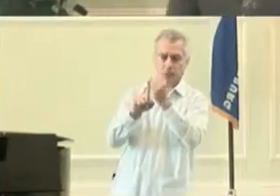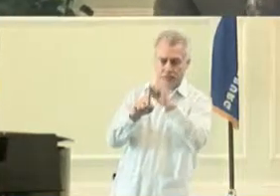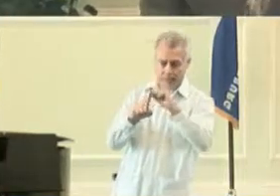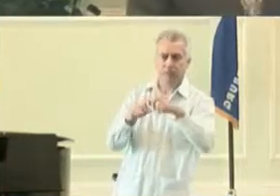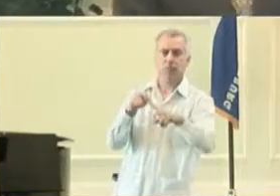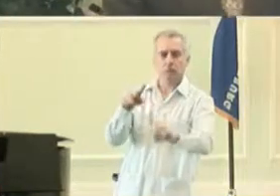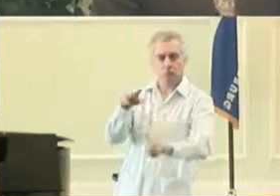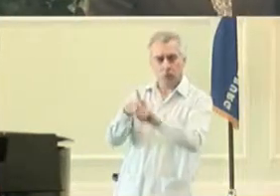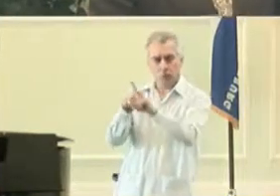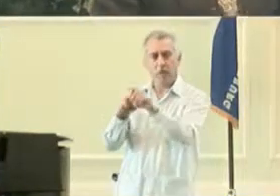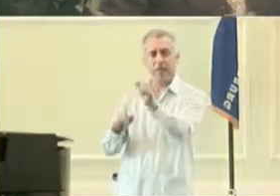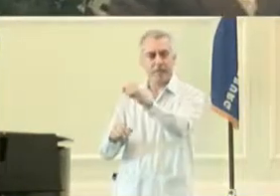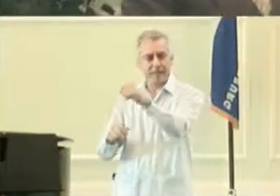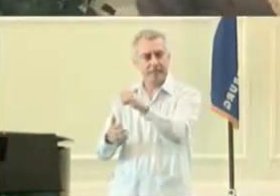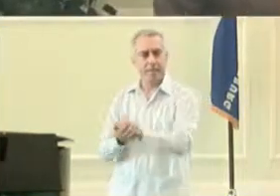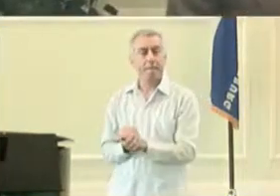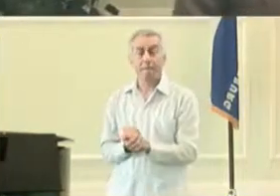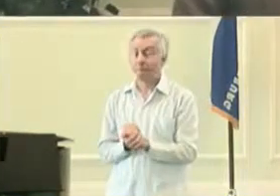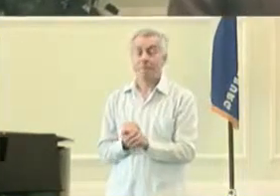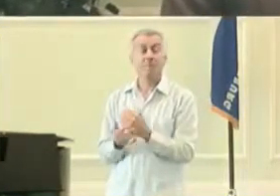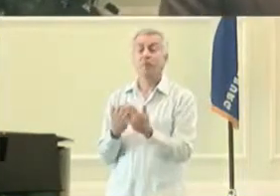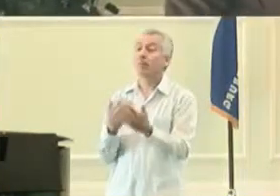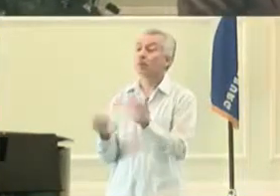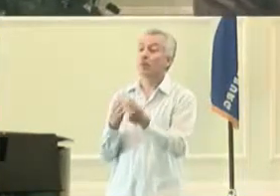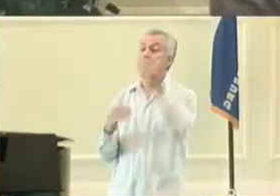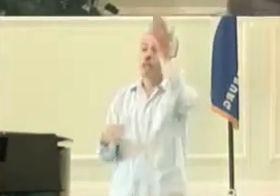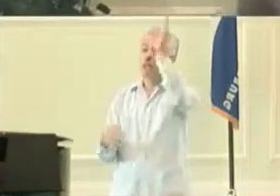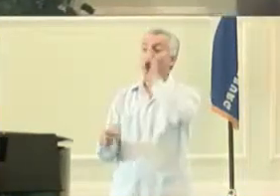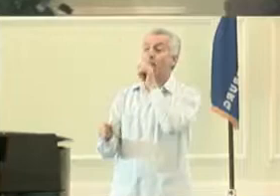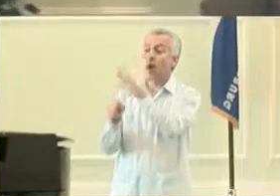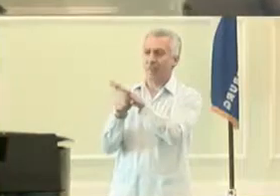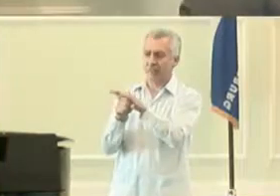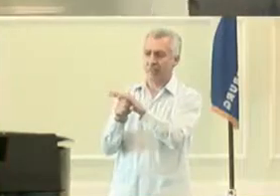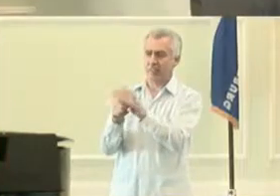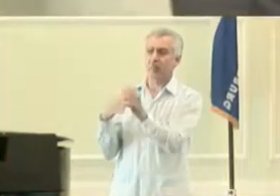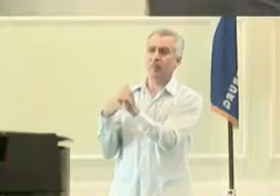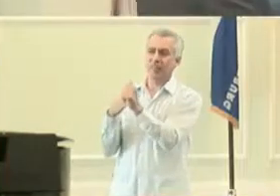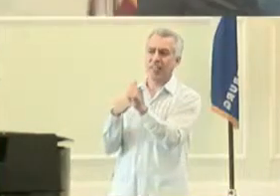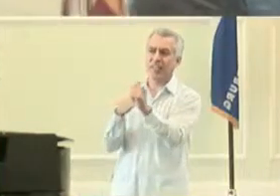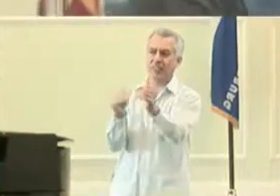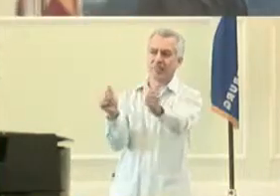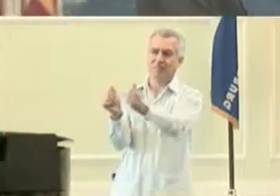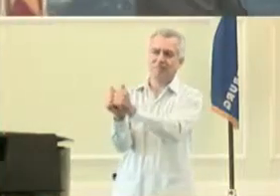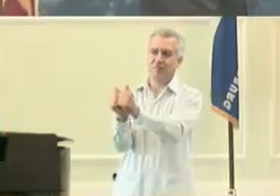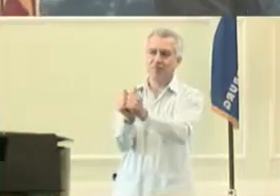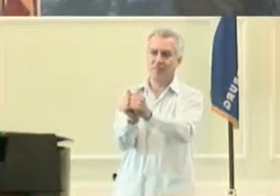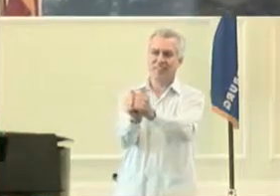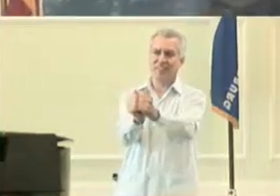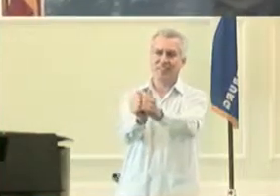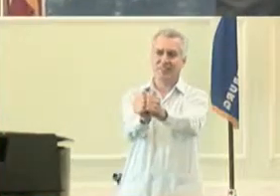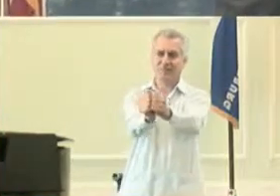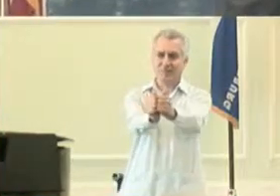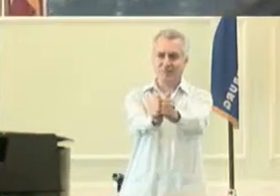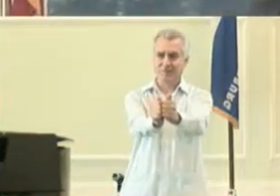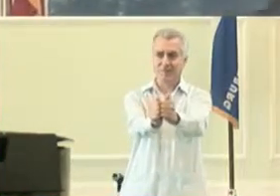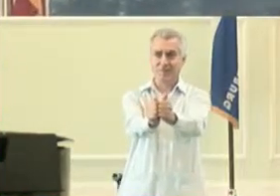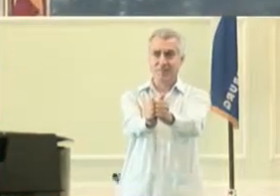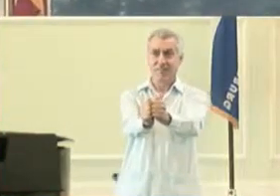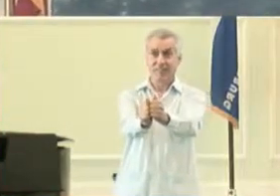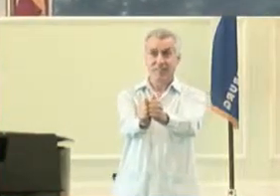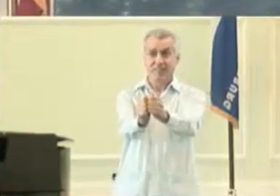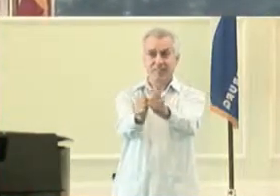But God promises to be with us every step of the way. And so we ought to take courage in the